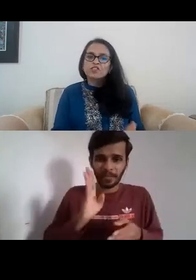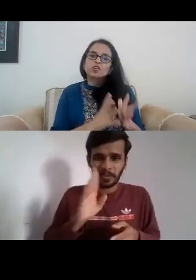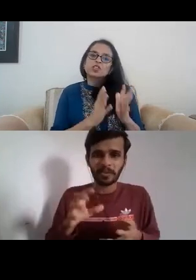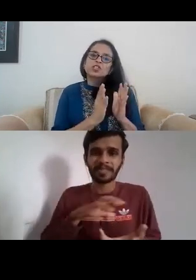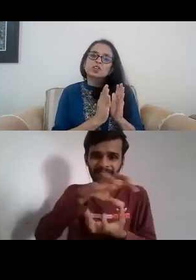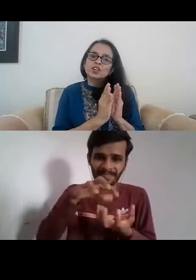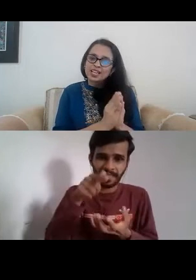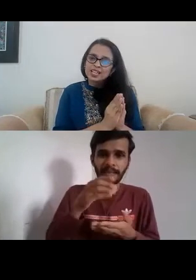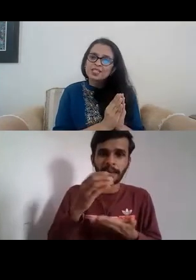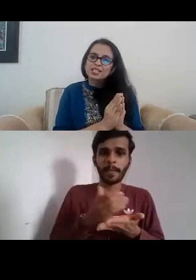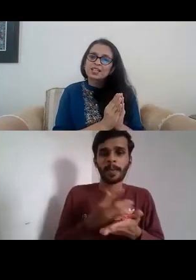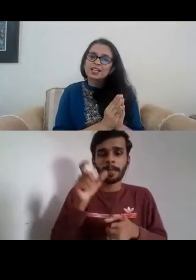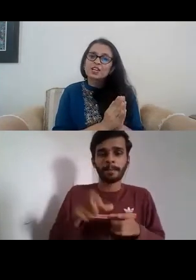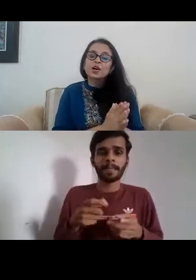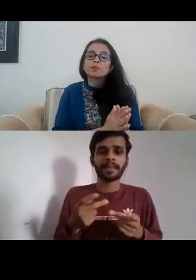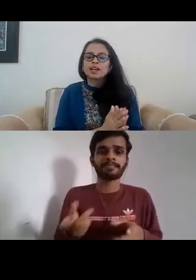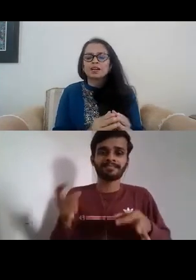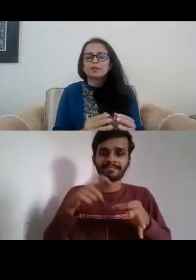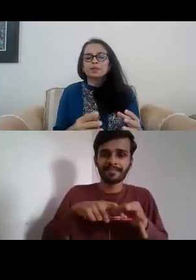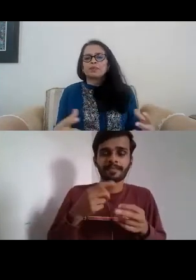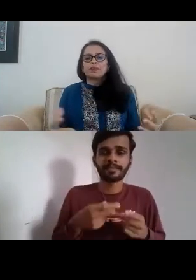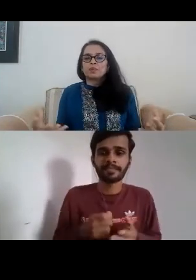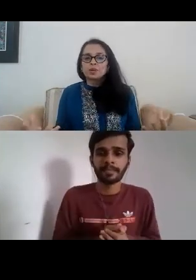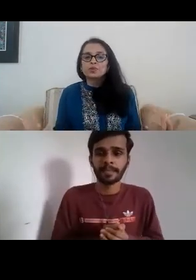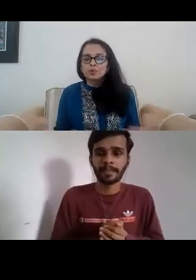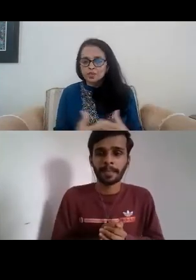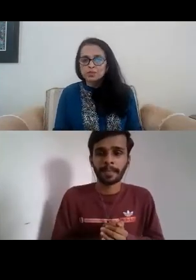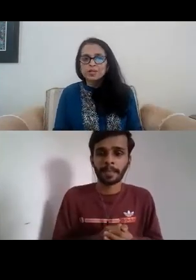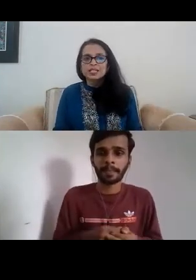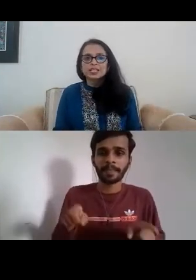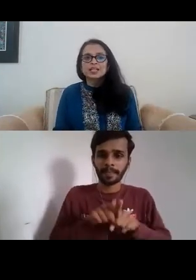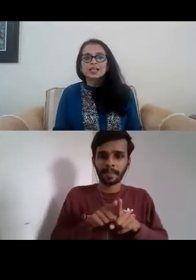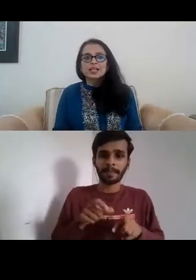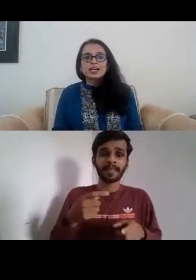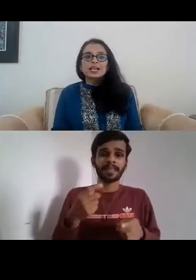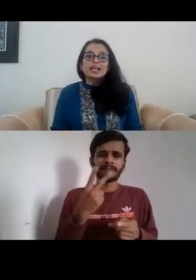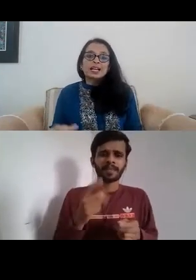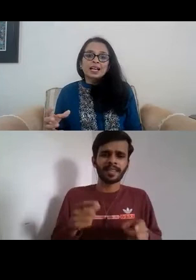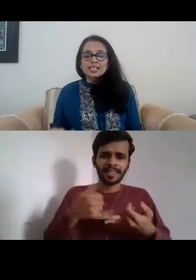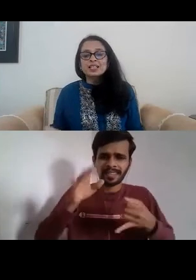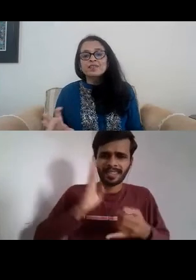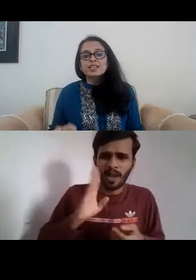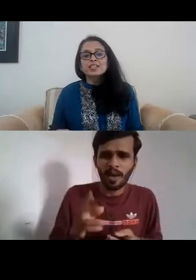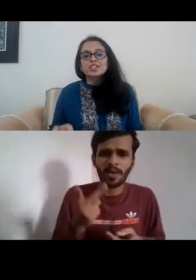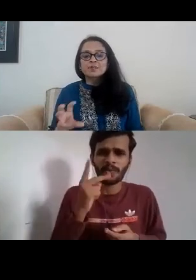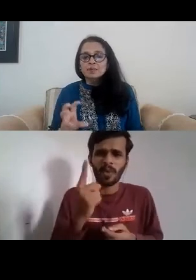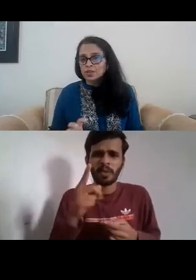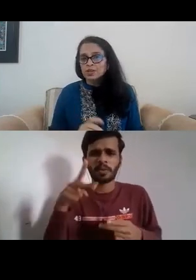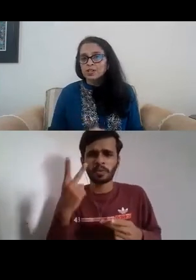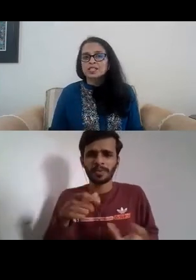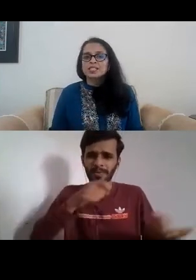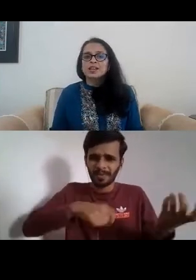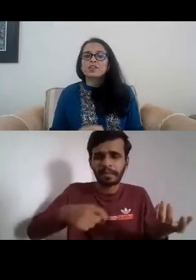concert focuses on creativity and normally accompanied by one or two instruments, classical Western